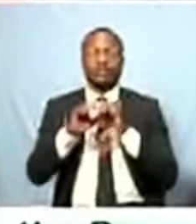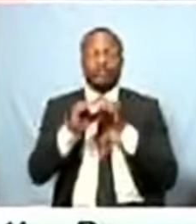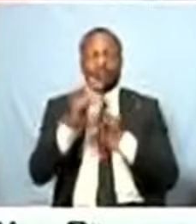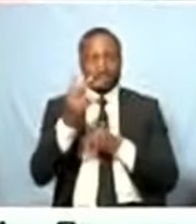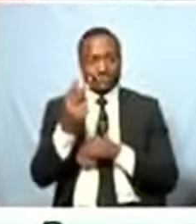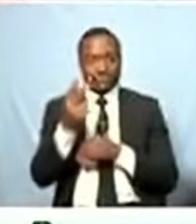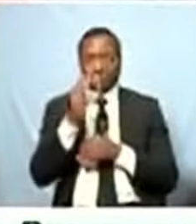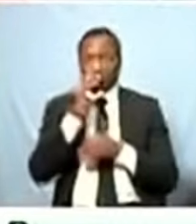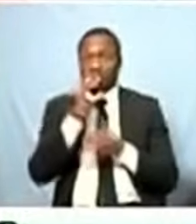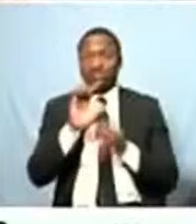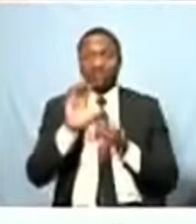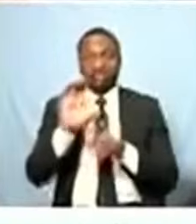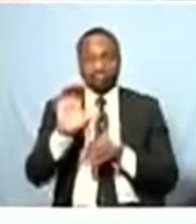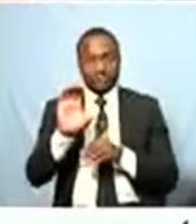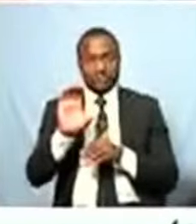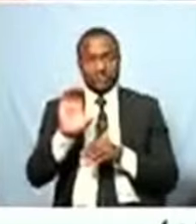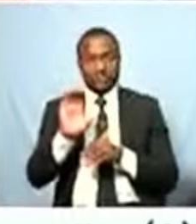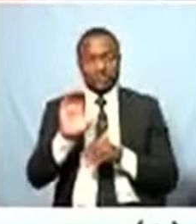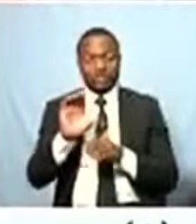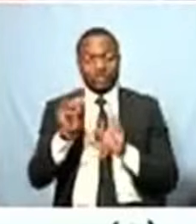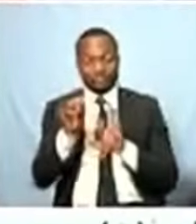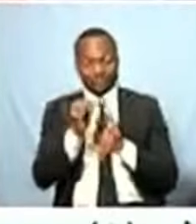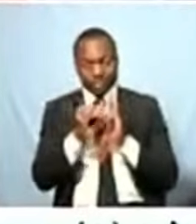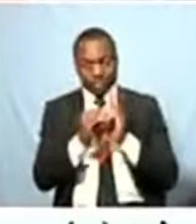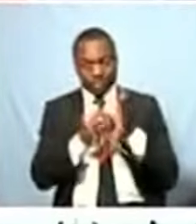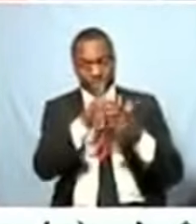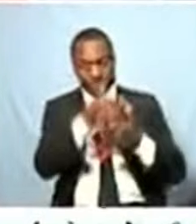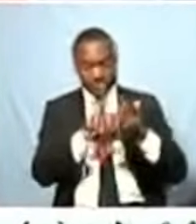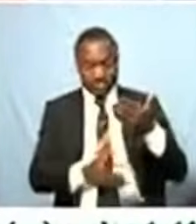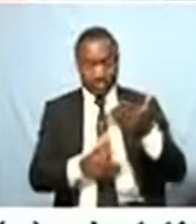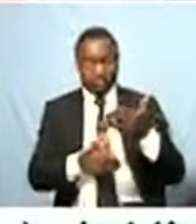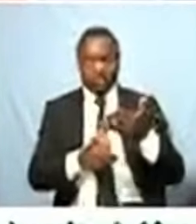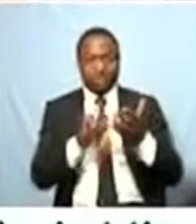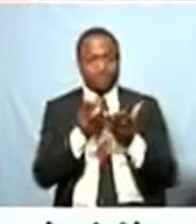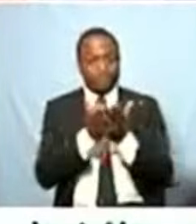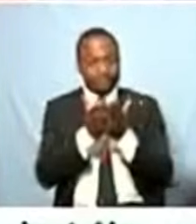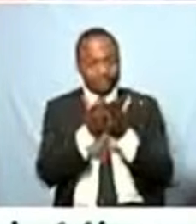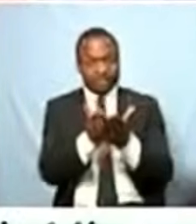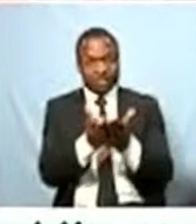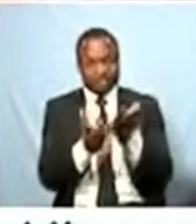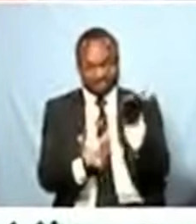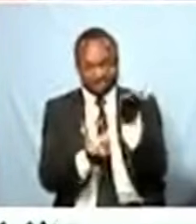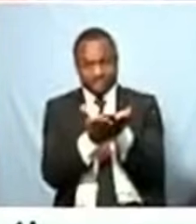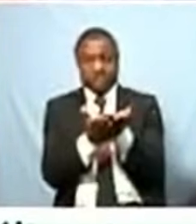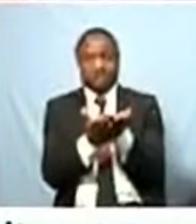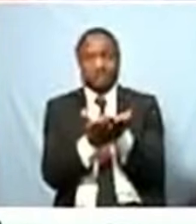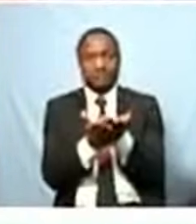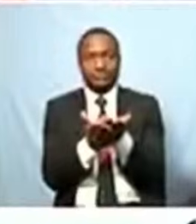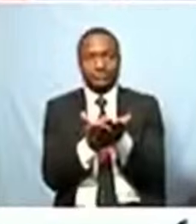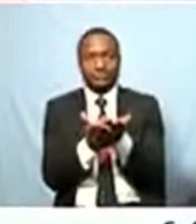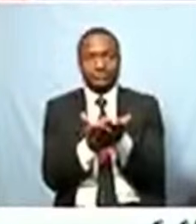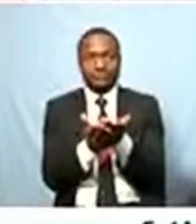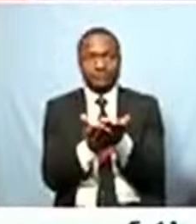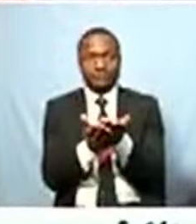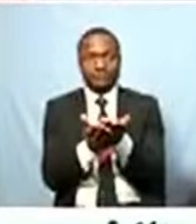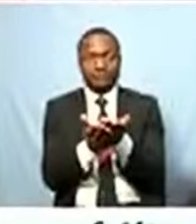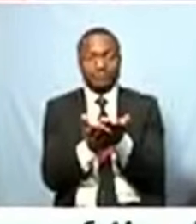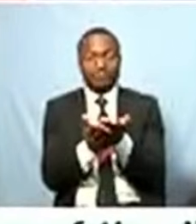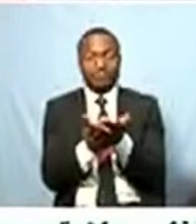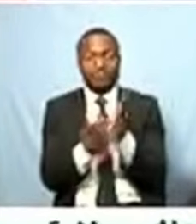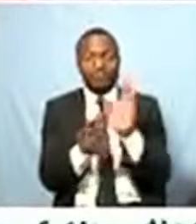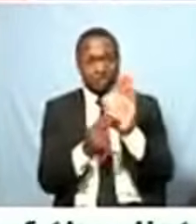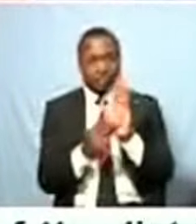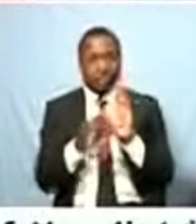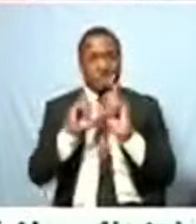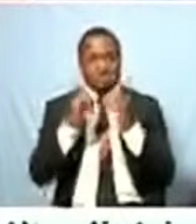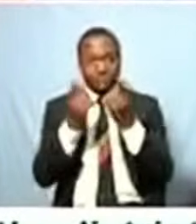C, Madam Speaker, given that the list is long, we have submitted attachments to that captures the